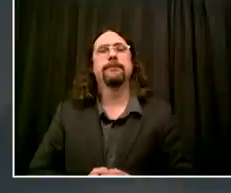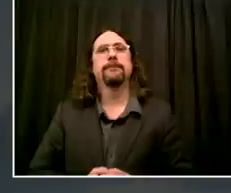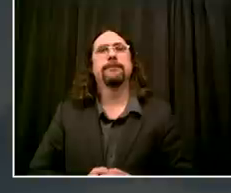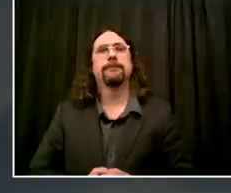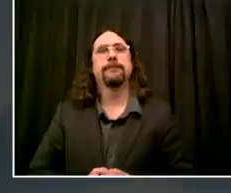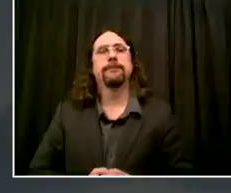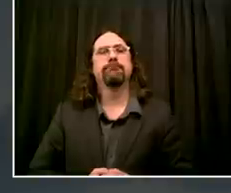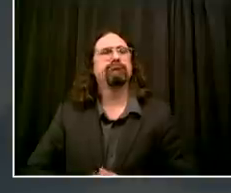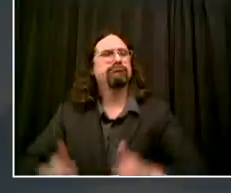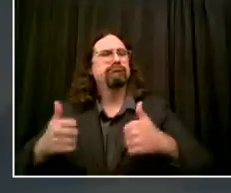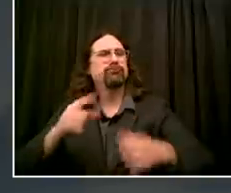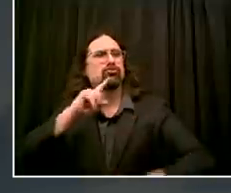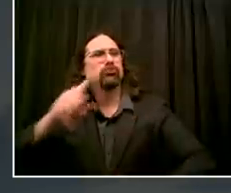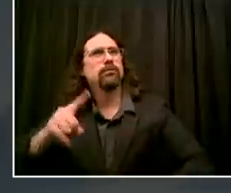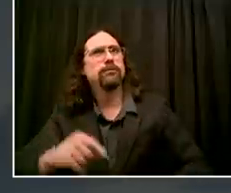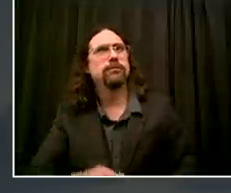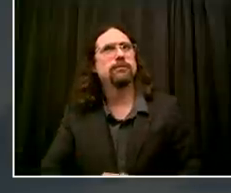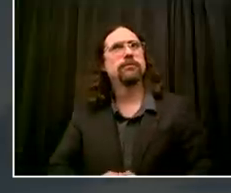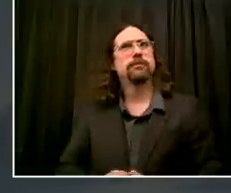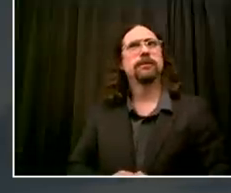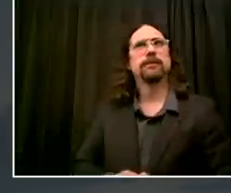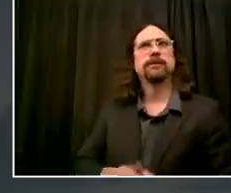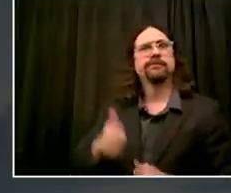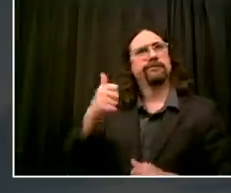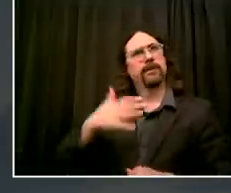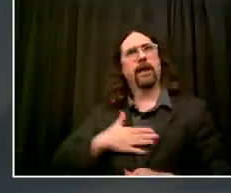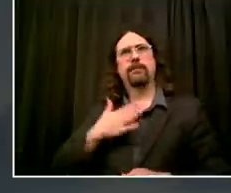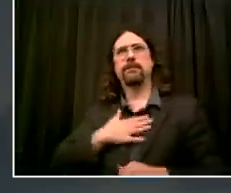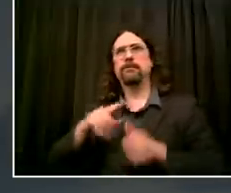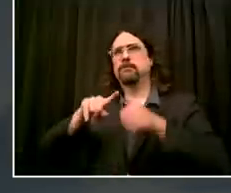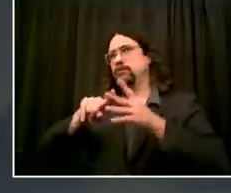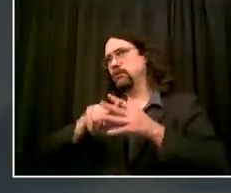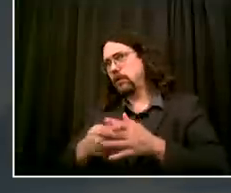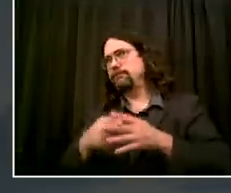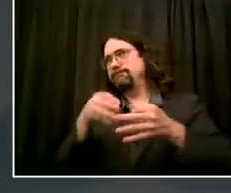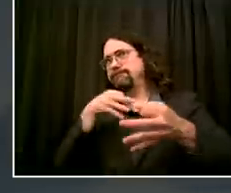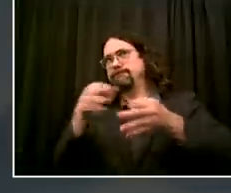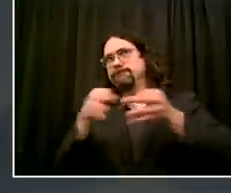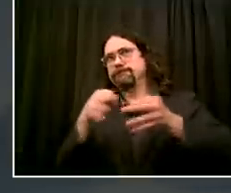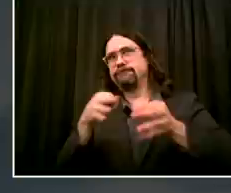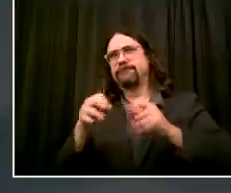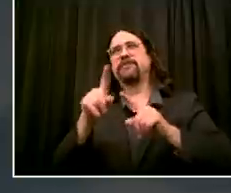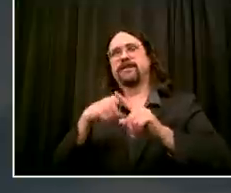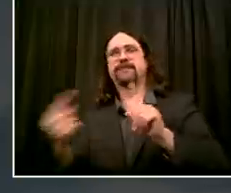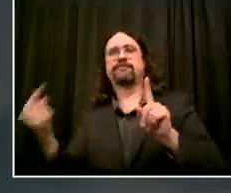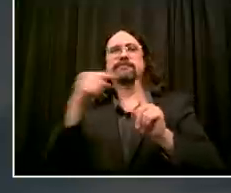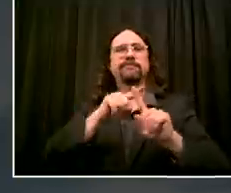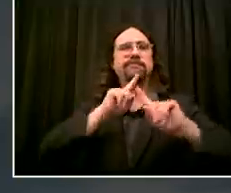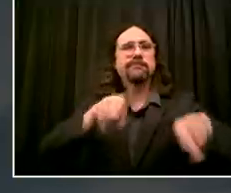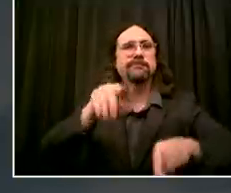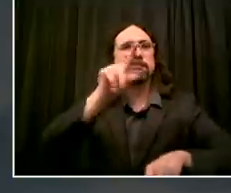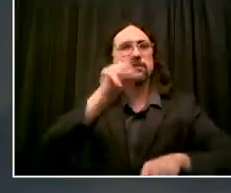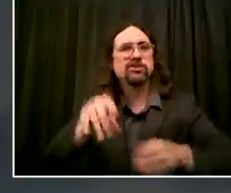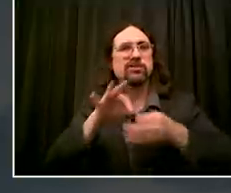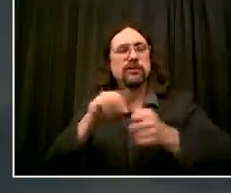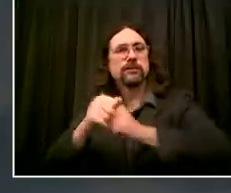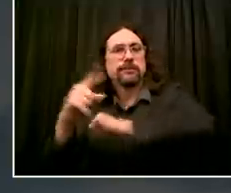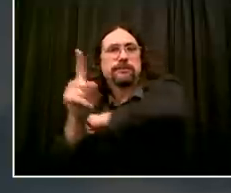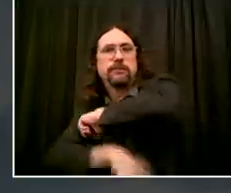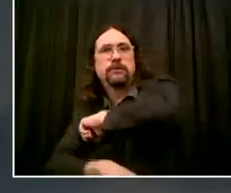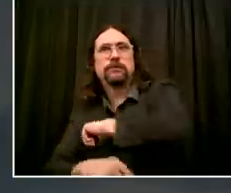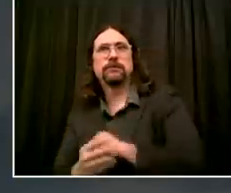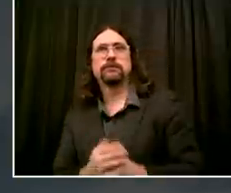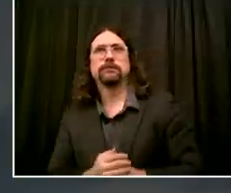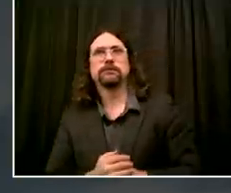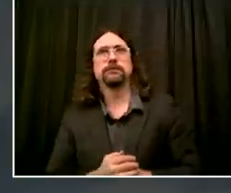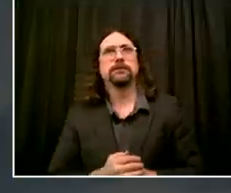with the discipline piece. You know, I've been around policing now nearly 30 years, and I've seen the